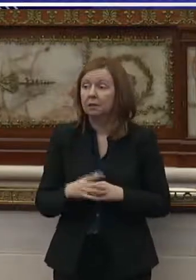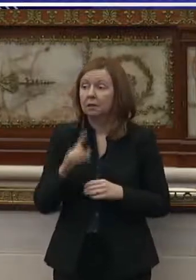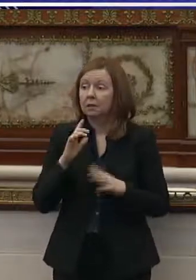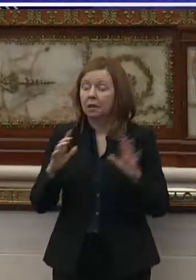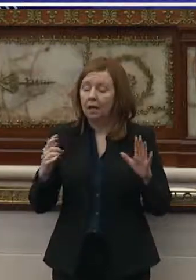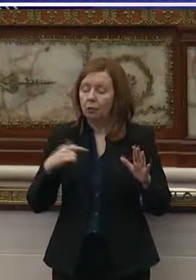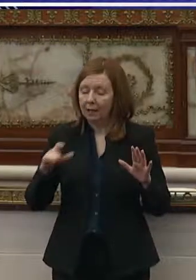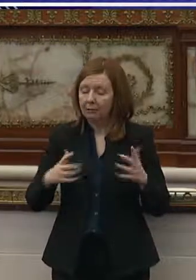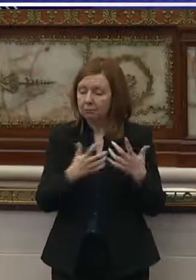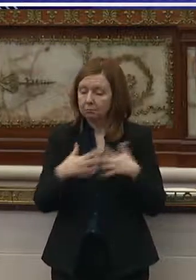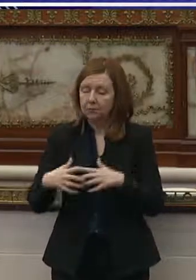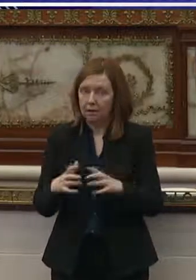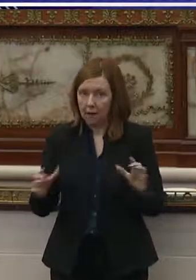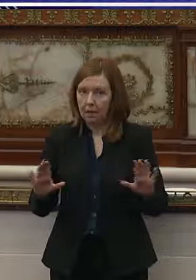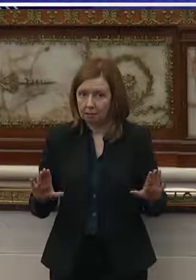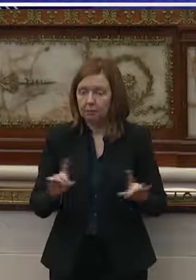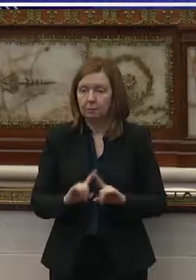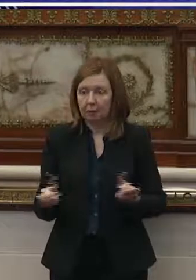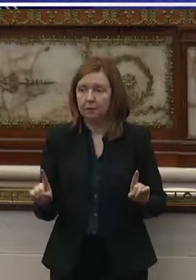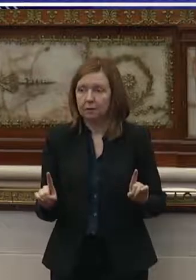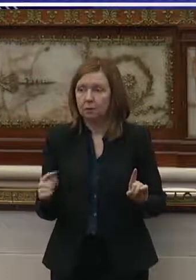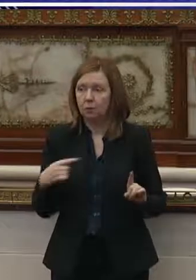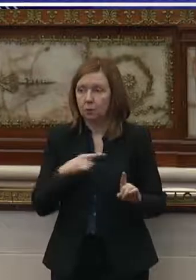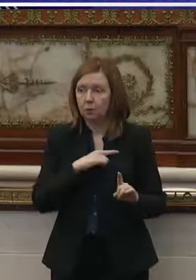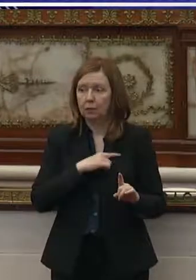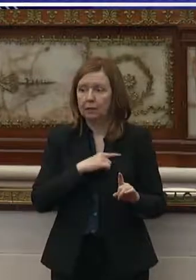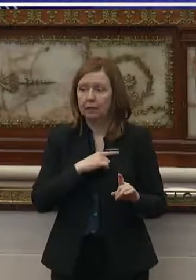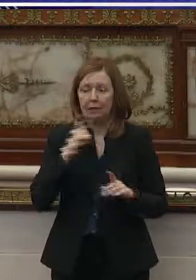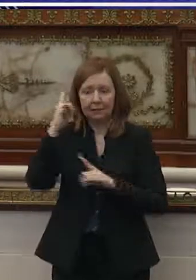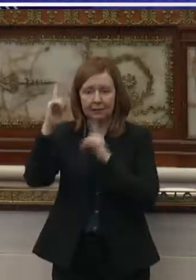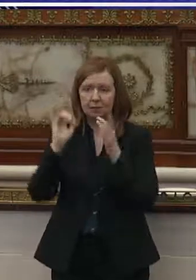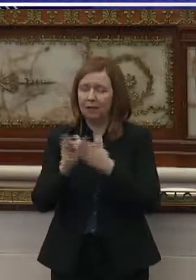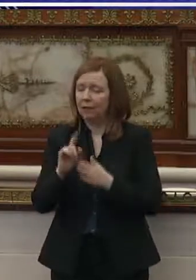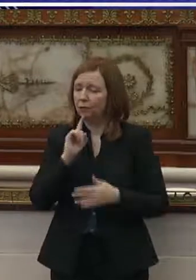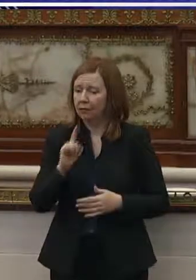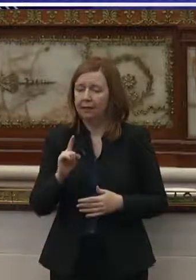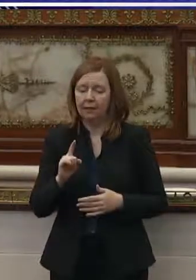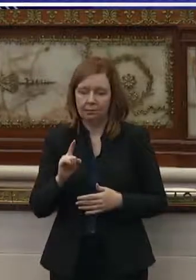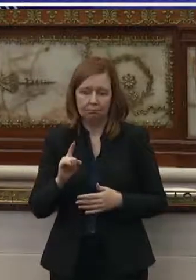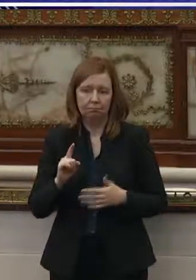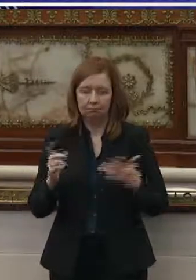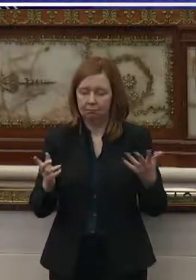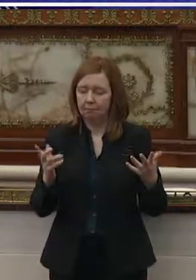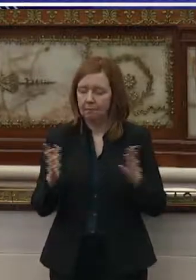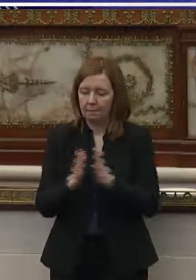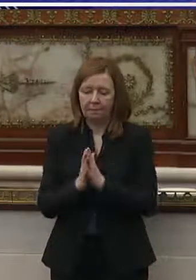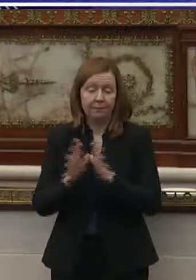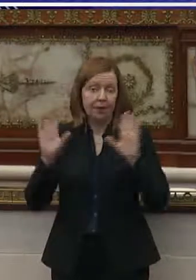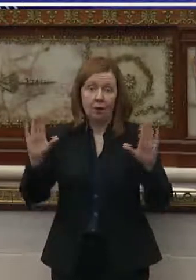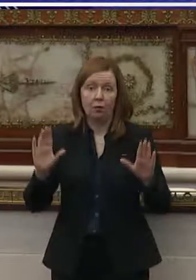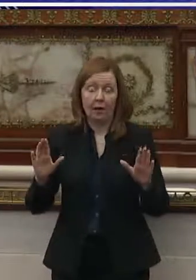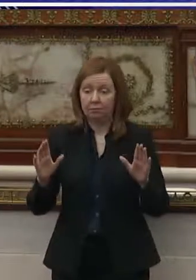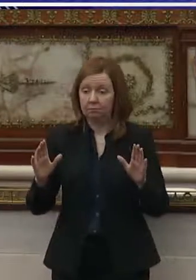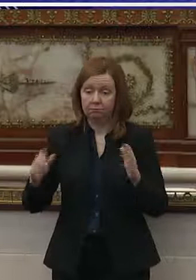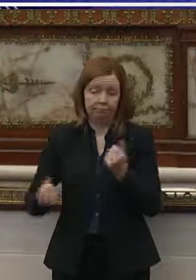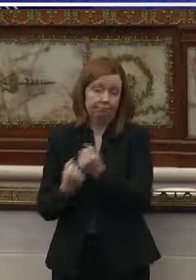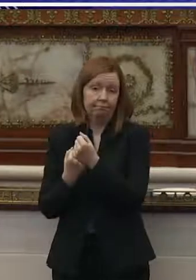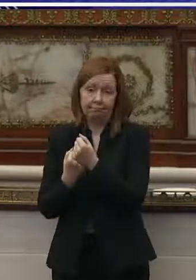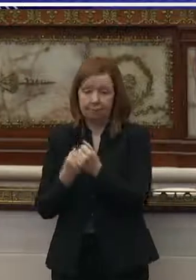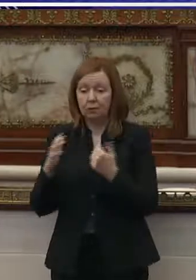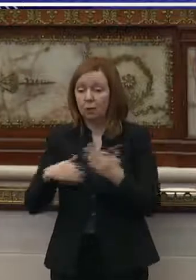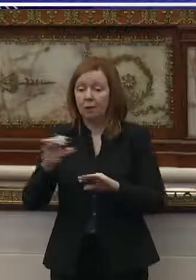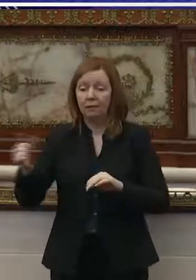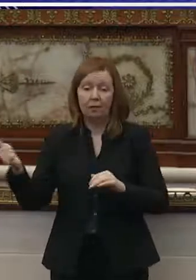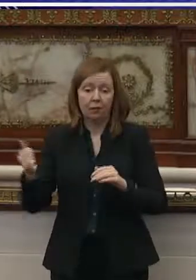yet to be worked out. But we consider it a great adjunct to all